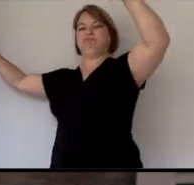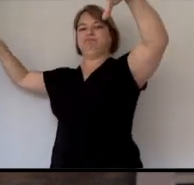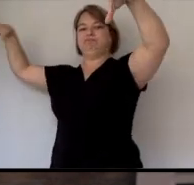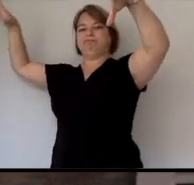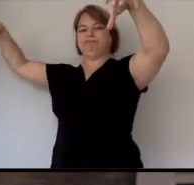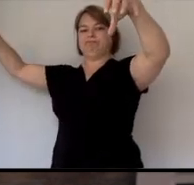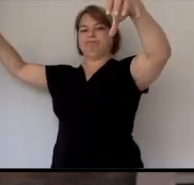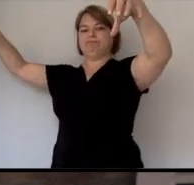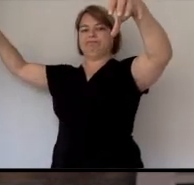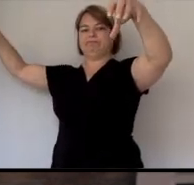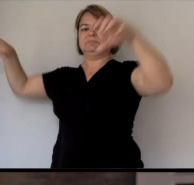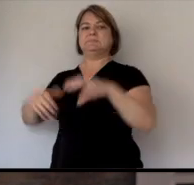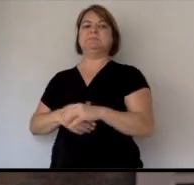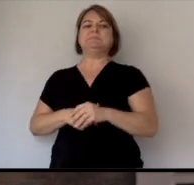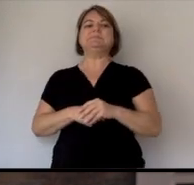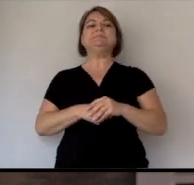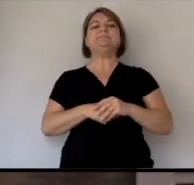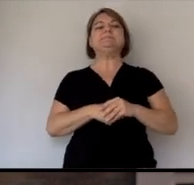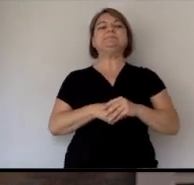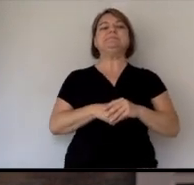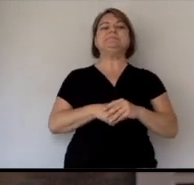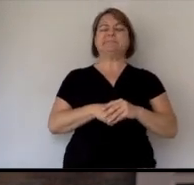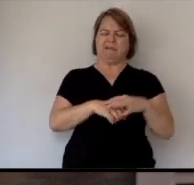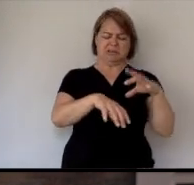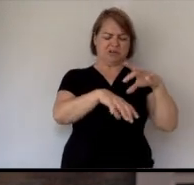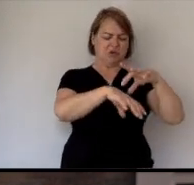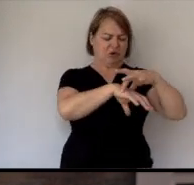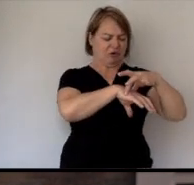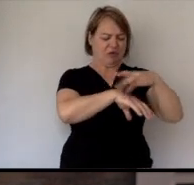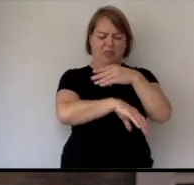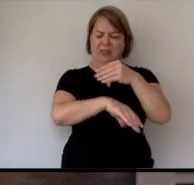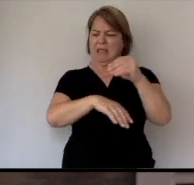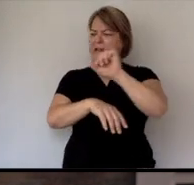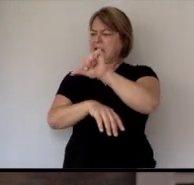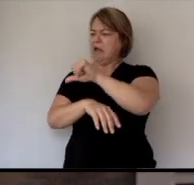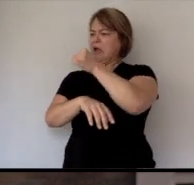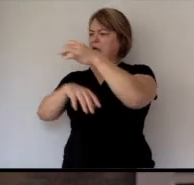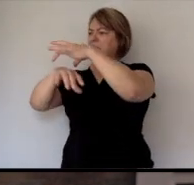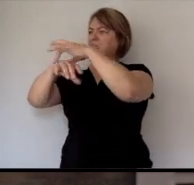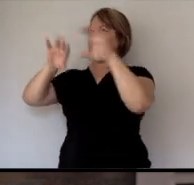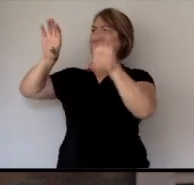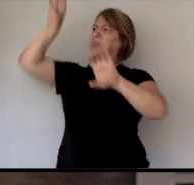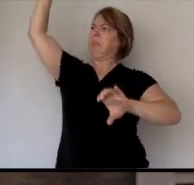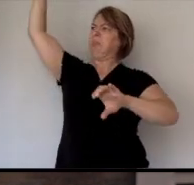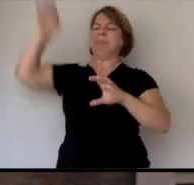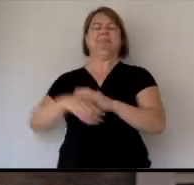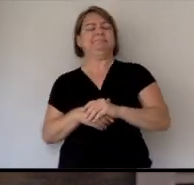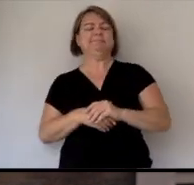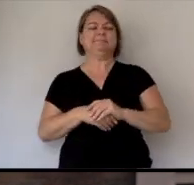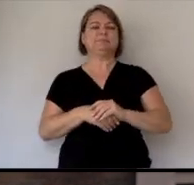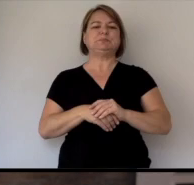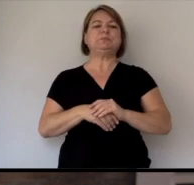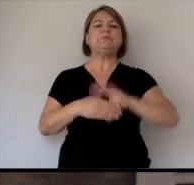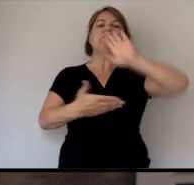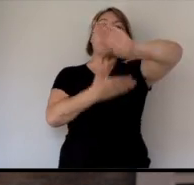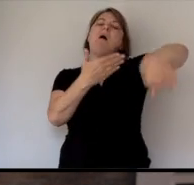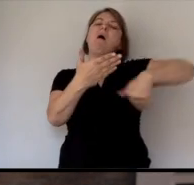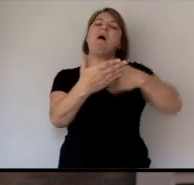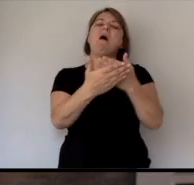Pluto and the Earth, I think. I don't know. All families are sad when they lose someone they